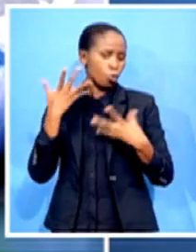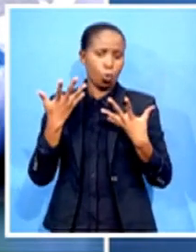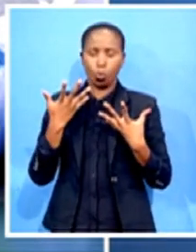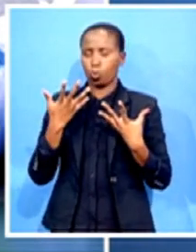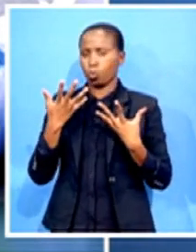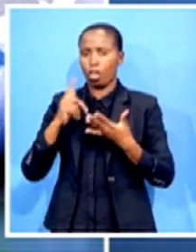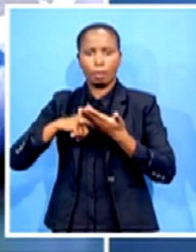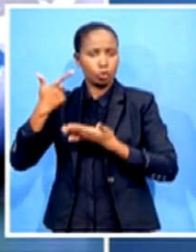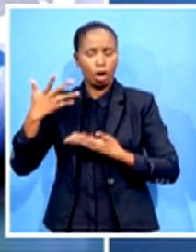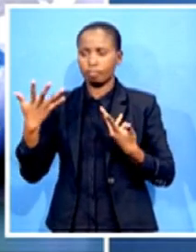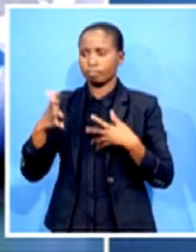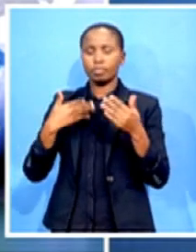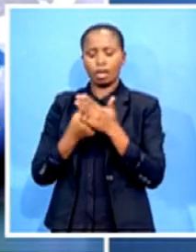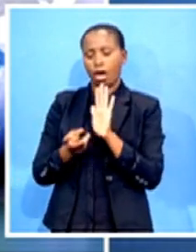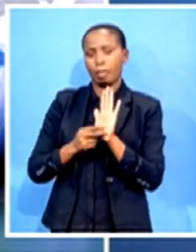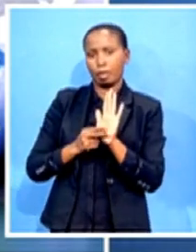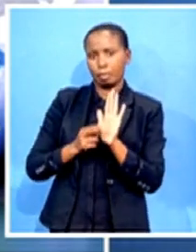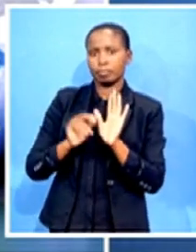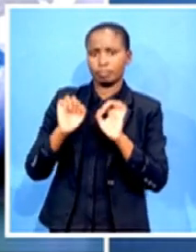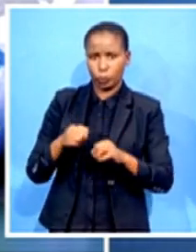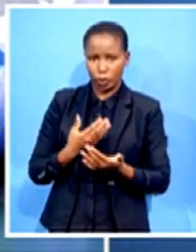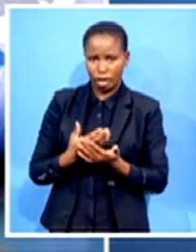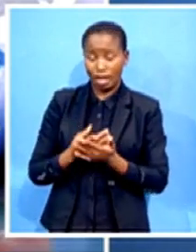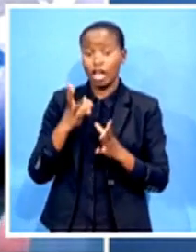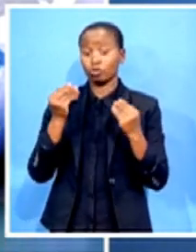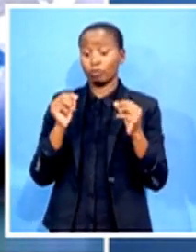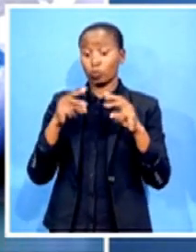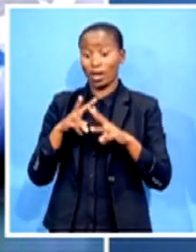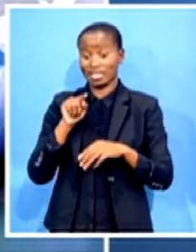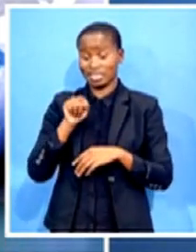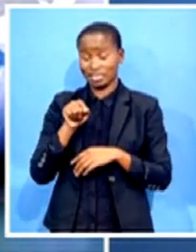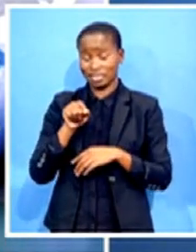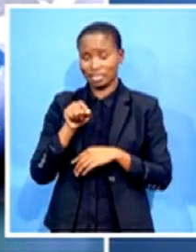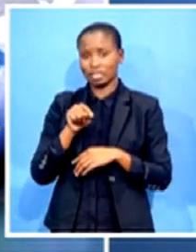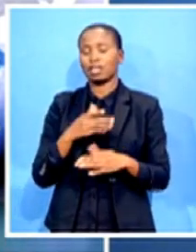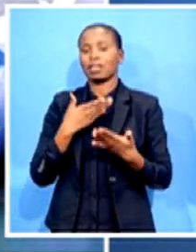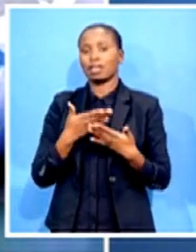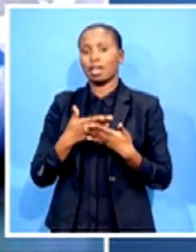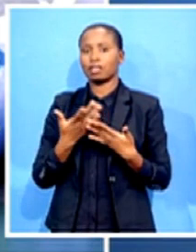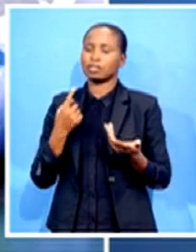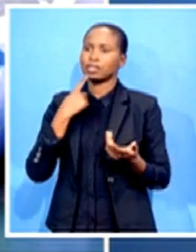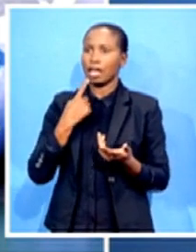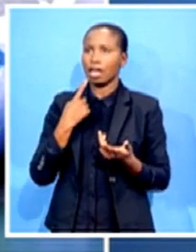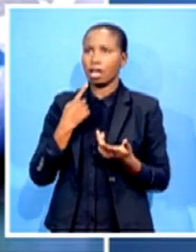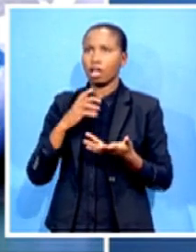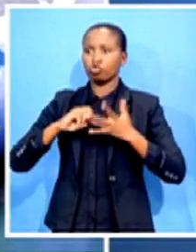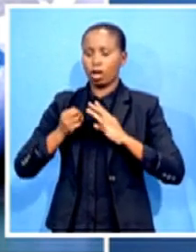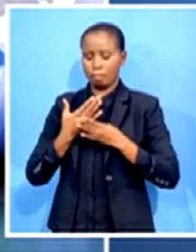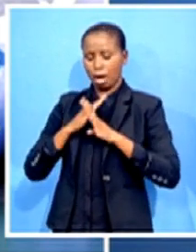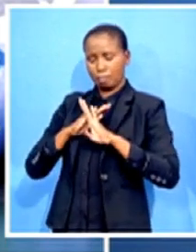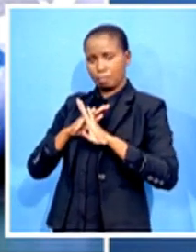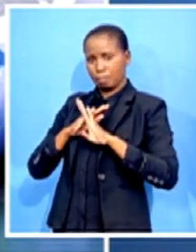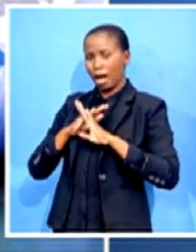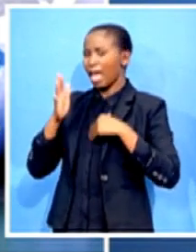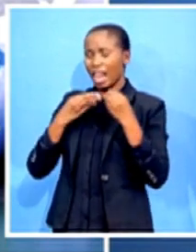software technologies allow you to, let's call it, block these type of malicious code. To give you an example,